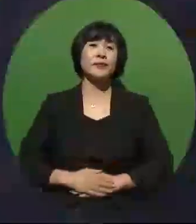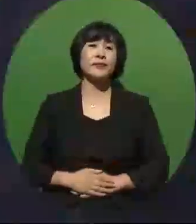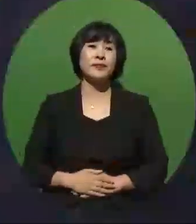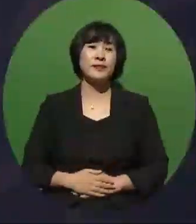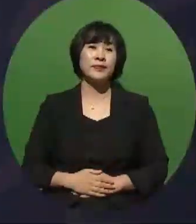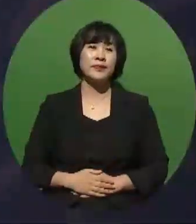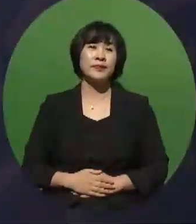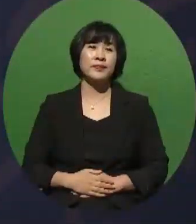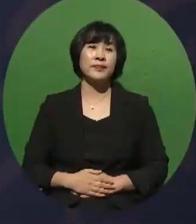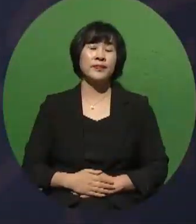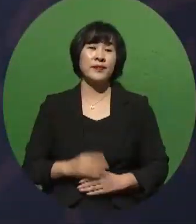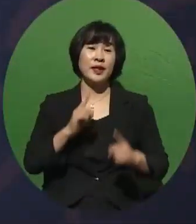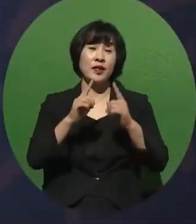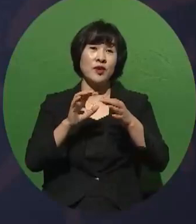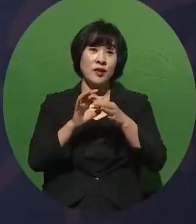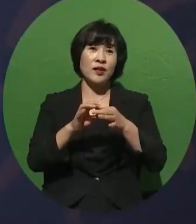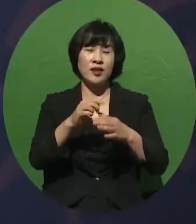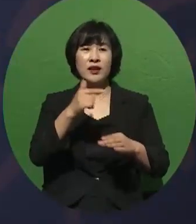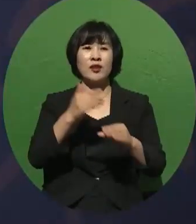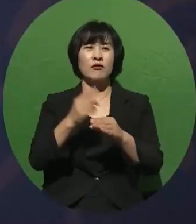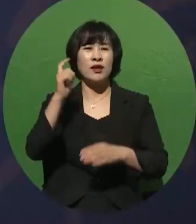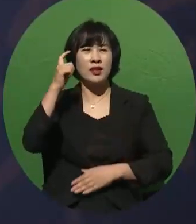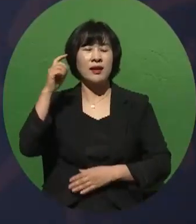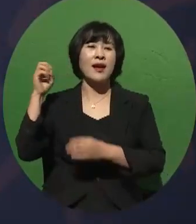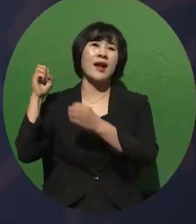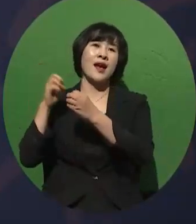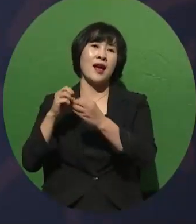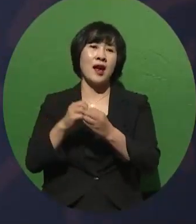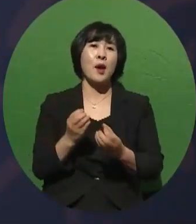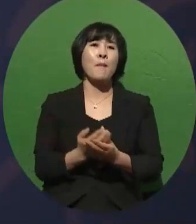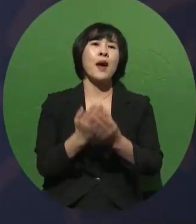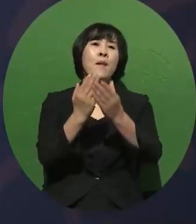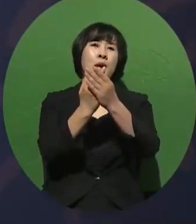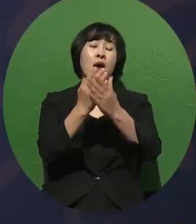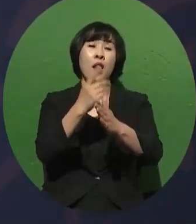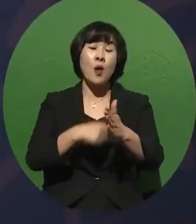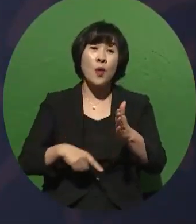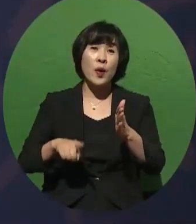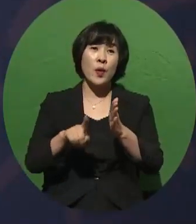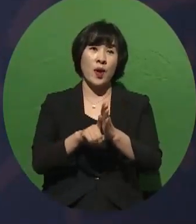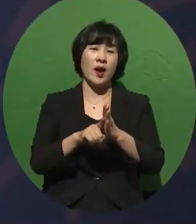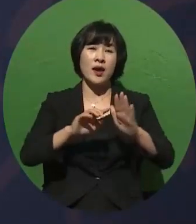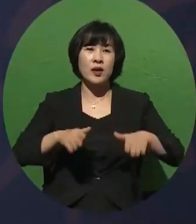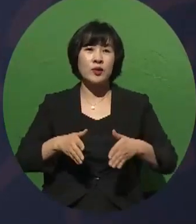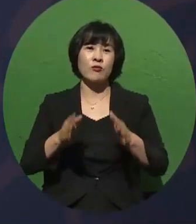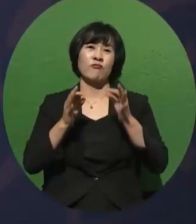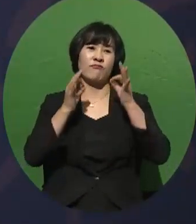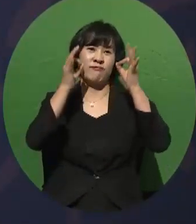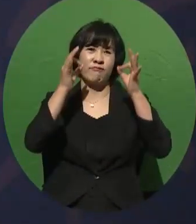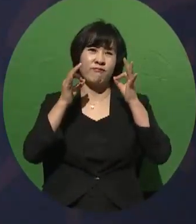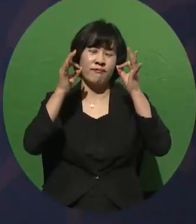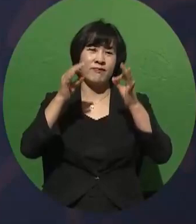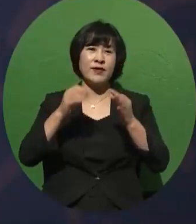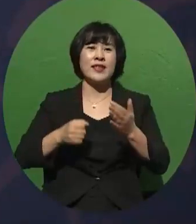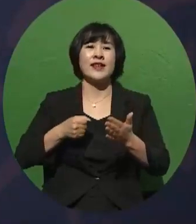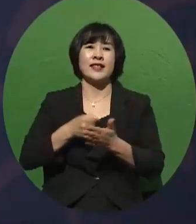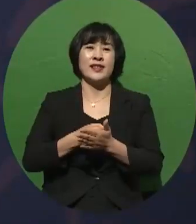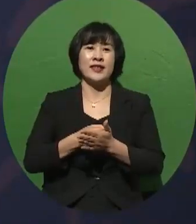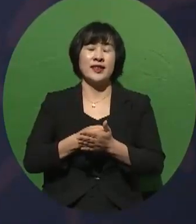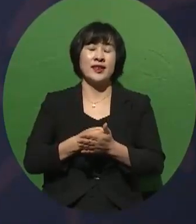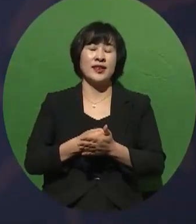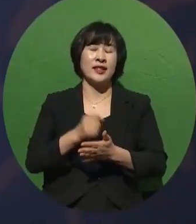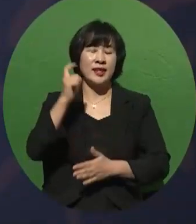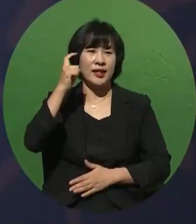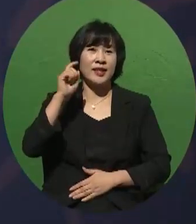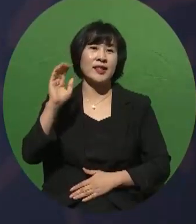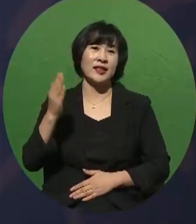your opening remarks. And we've just heard that we need to pass on the spirits of Mr. Kim Dae-jung,